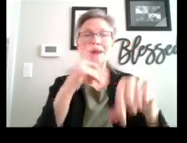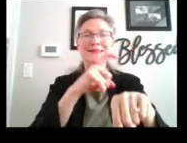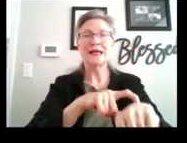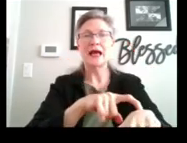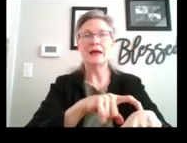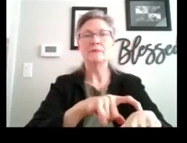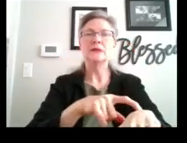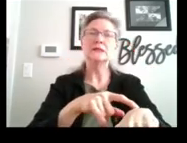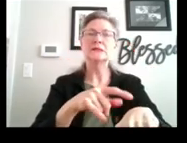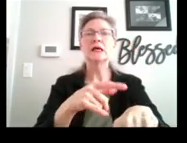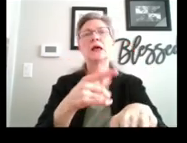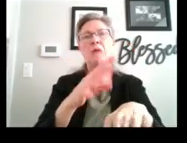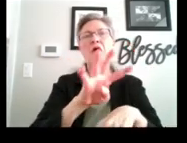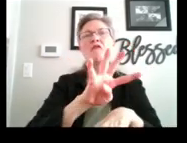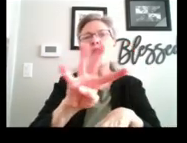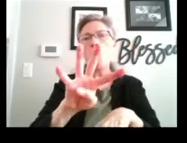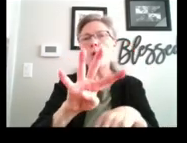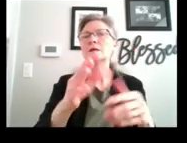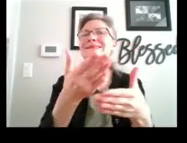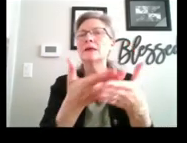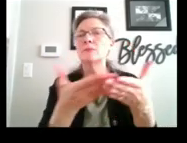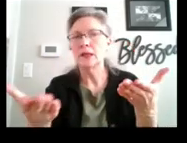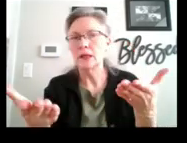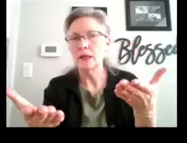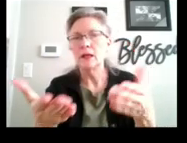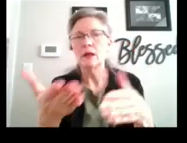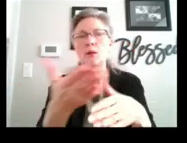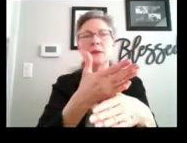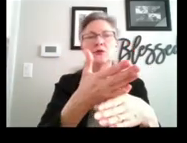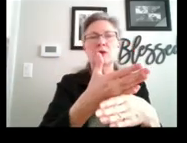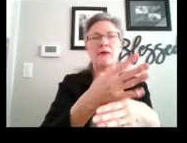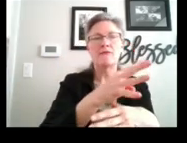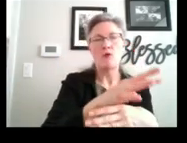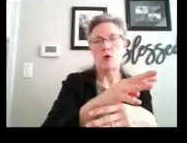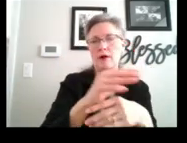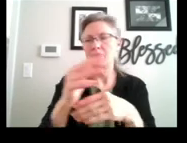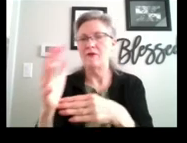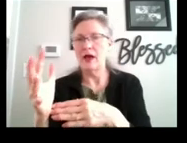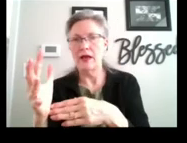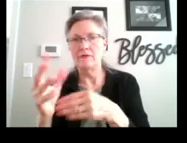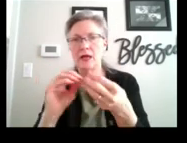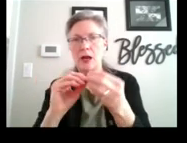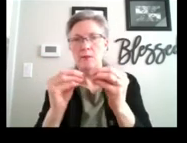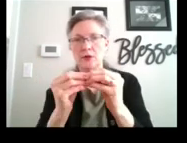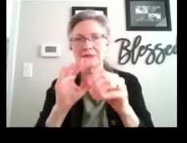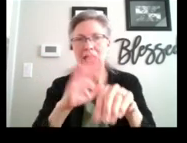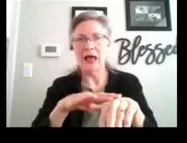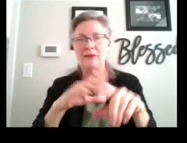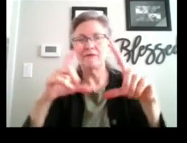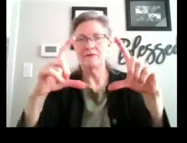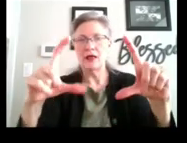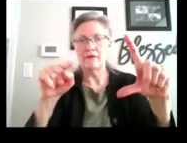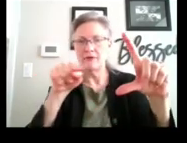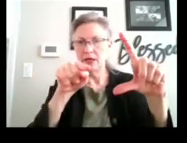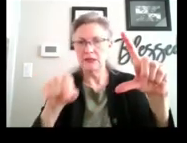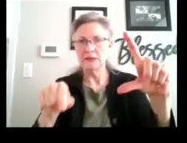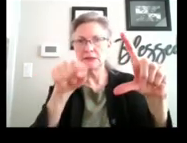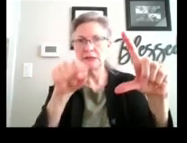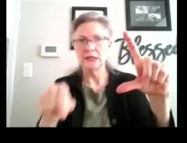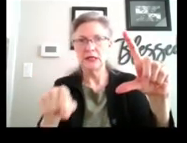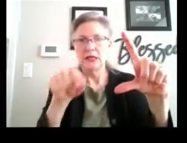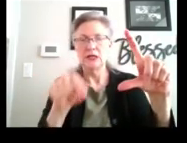hour because it's in between 4 and 5. It's 30 minutes past the hour, which in this case is 4, because our